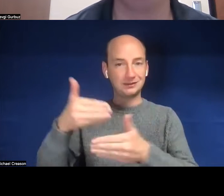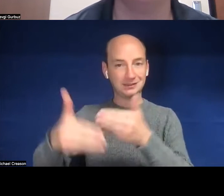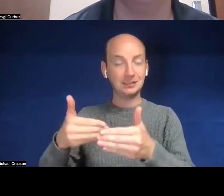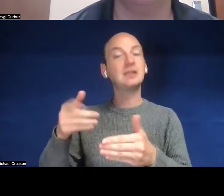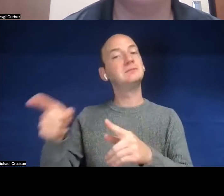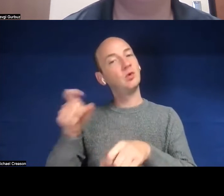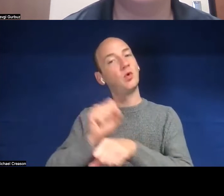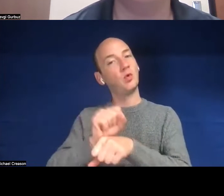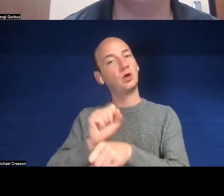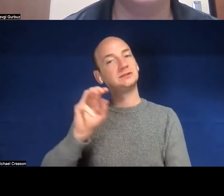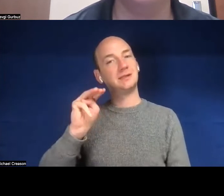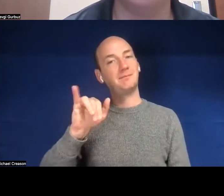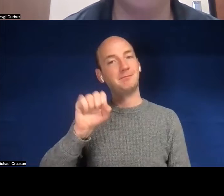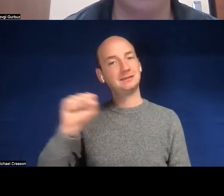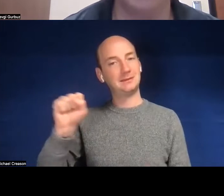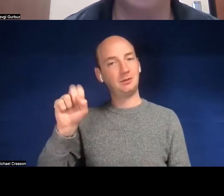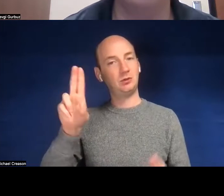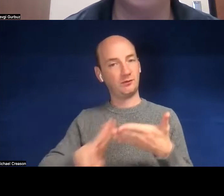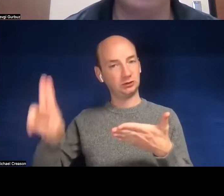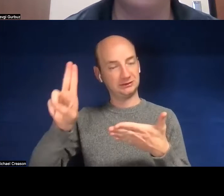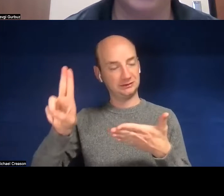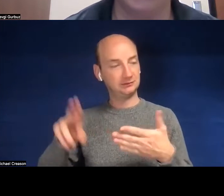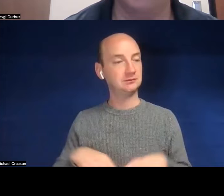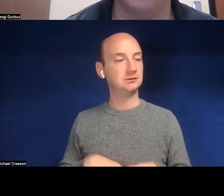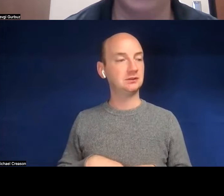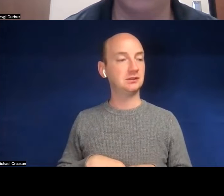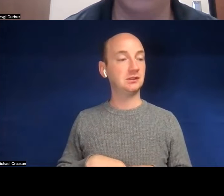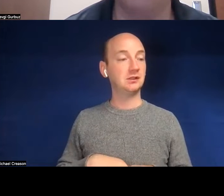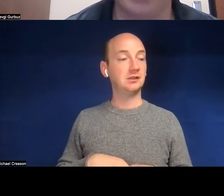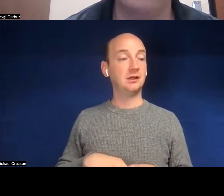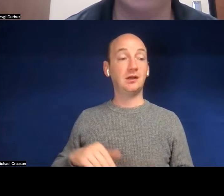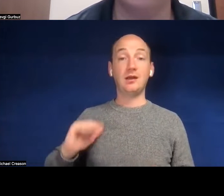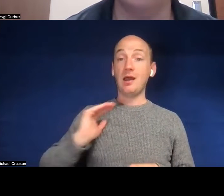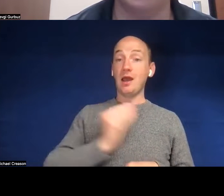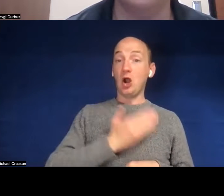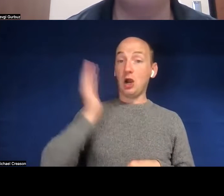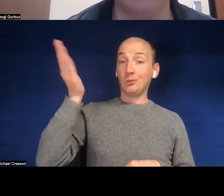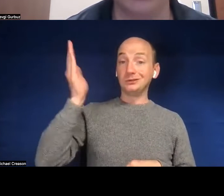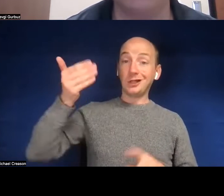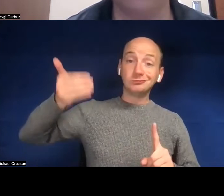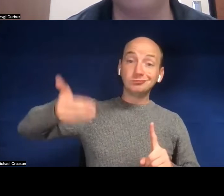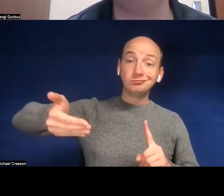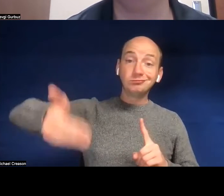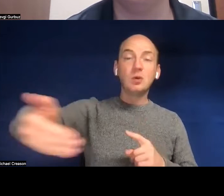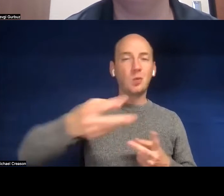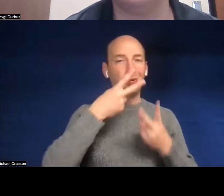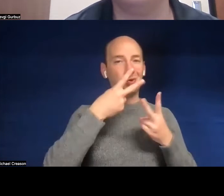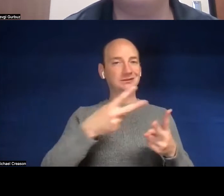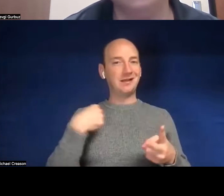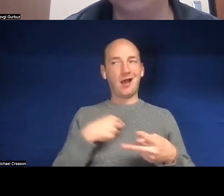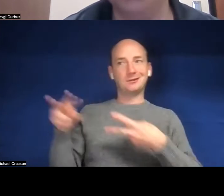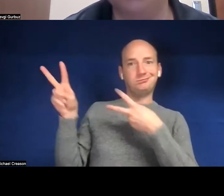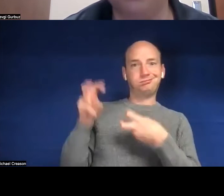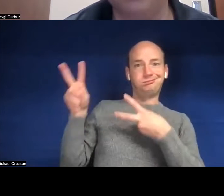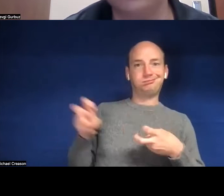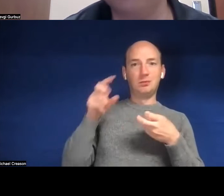University. As you'll see in our talk, we've really benefited over the years from having lots of input from the